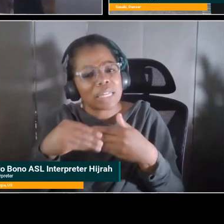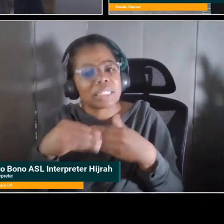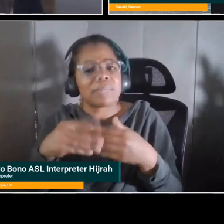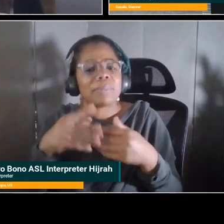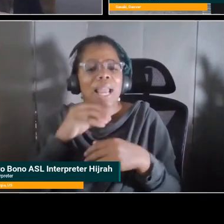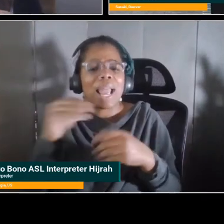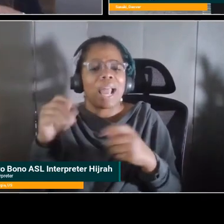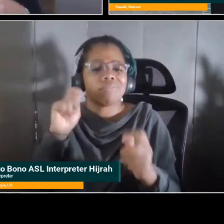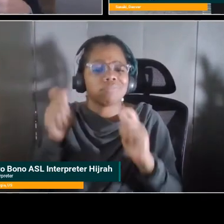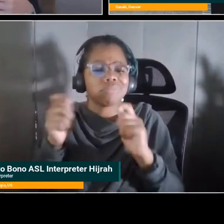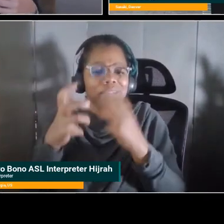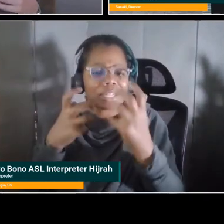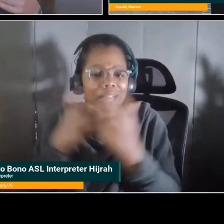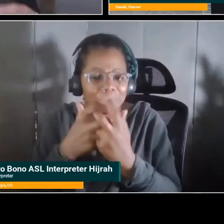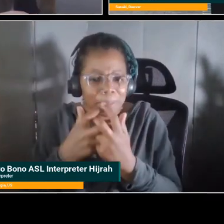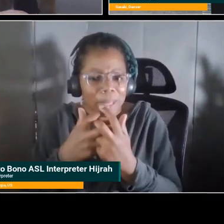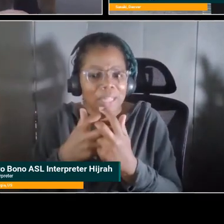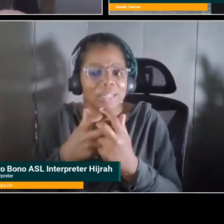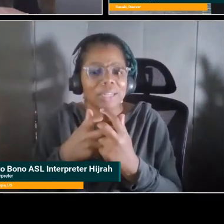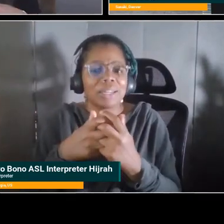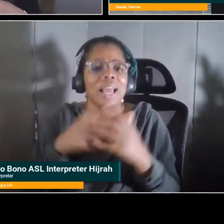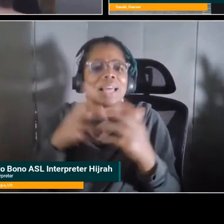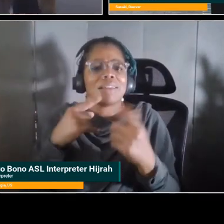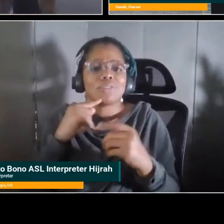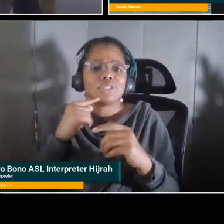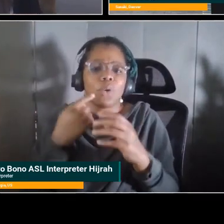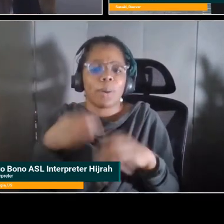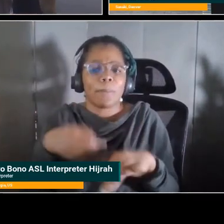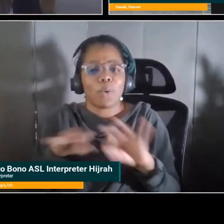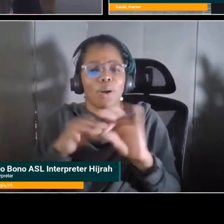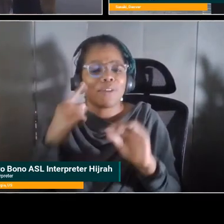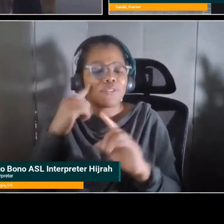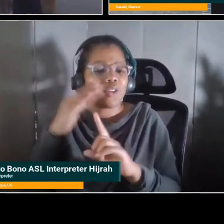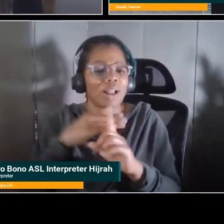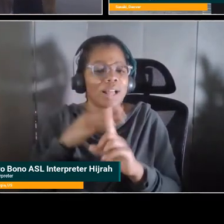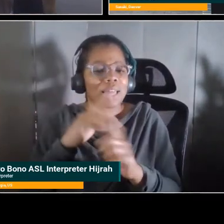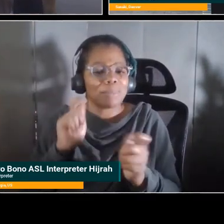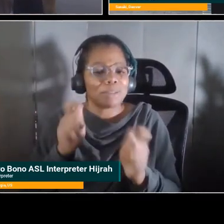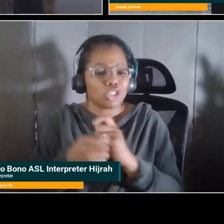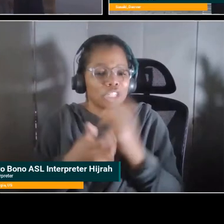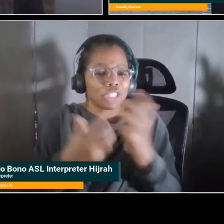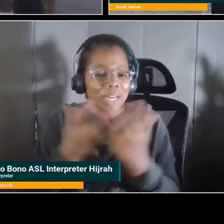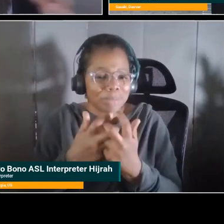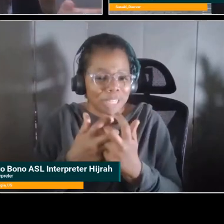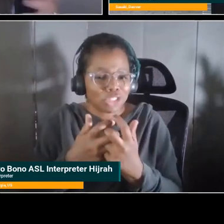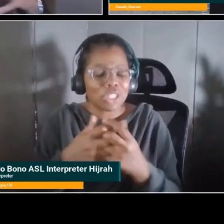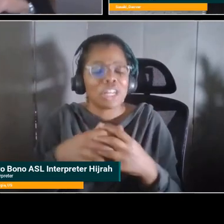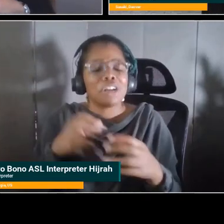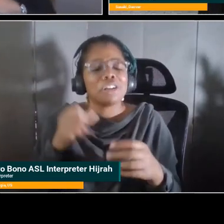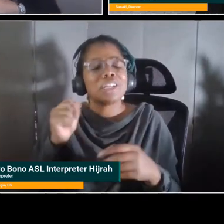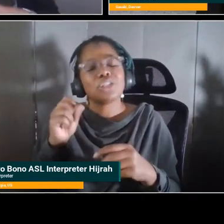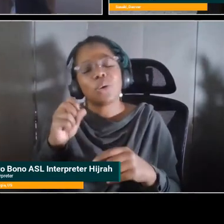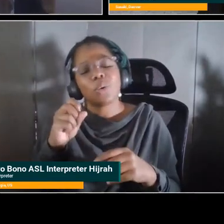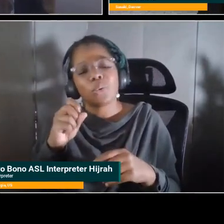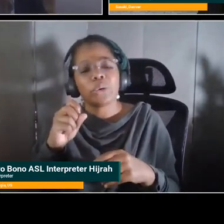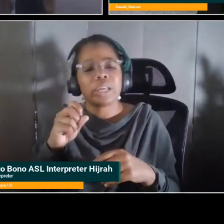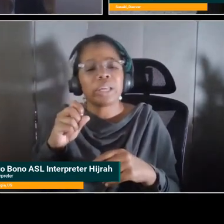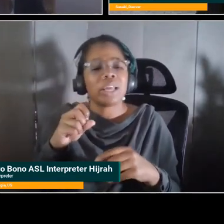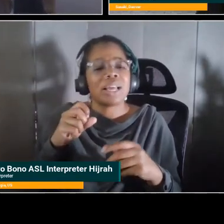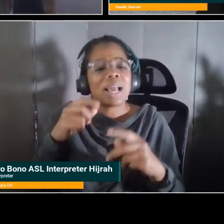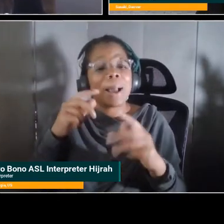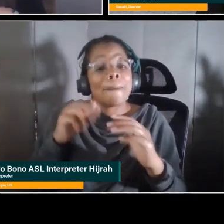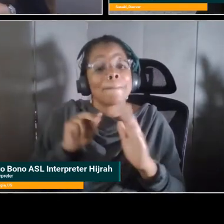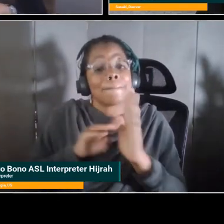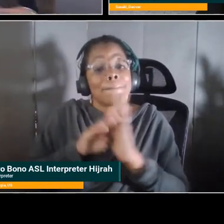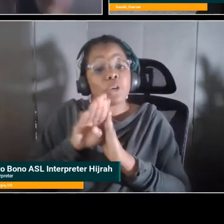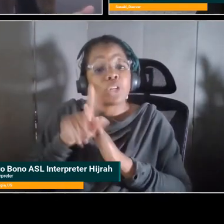adaptability that is so important in climate change adaptation. And so kind of building those